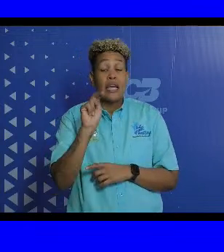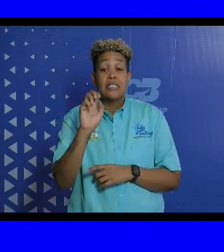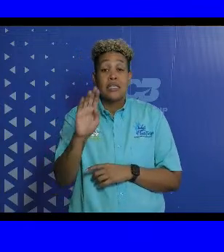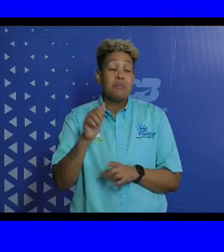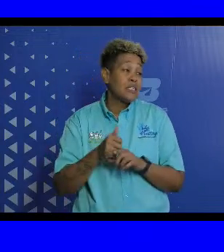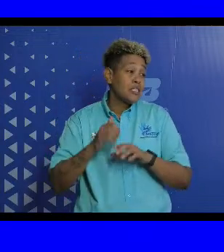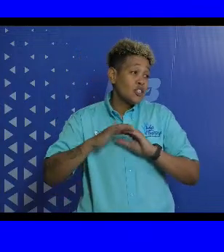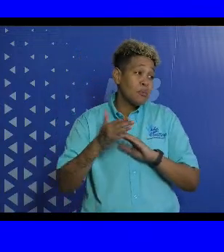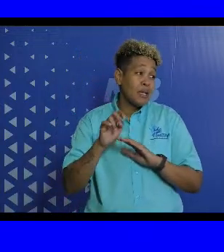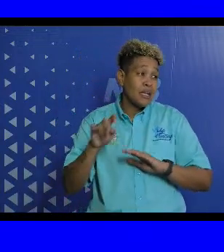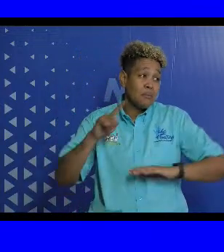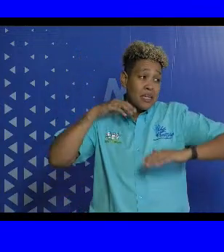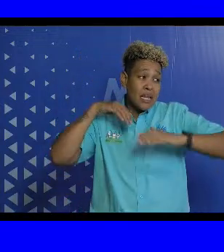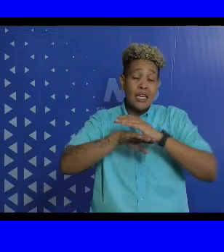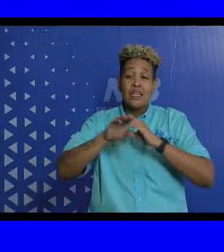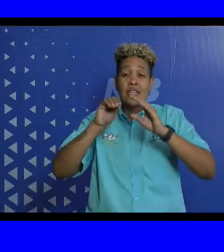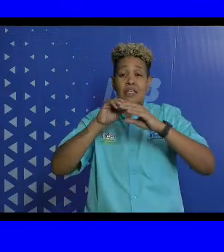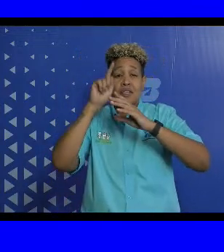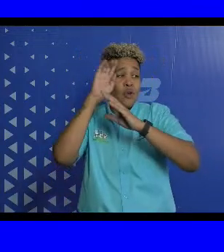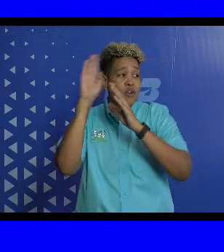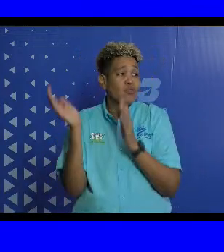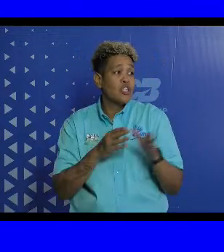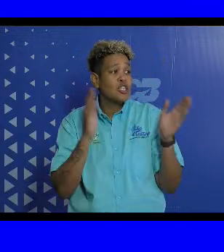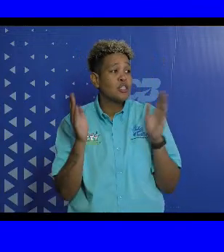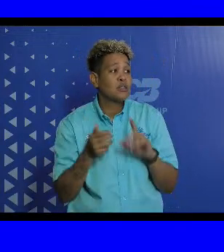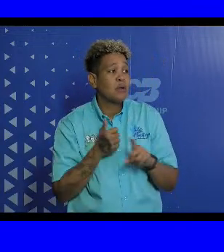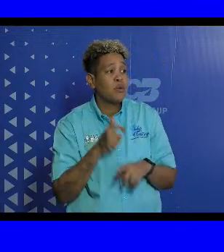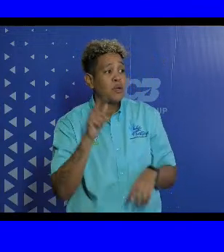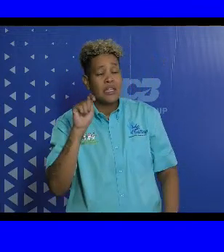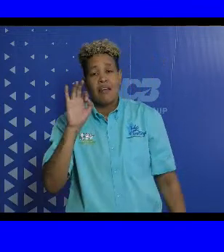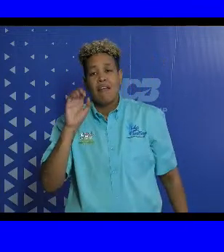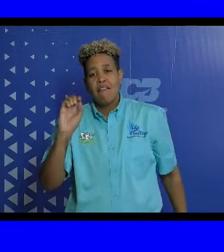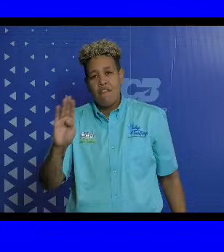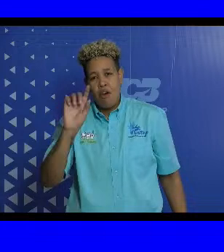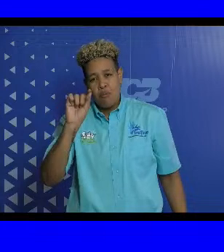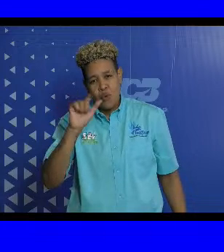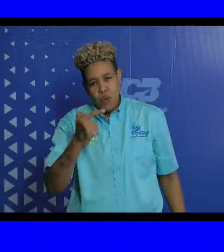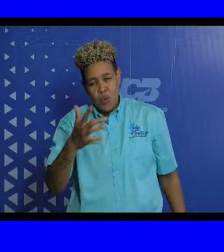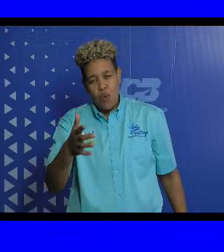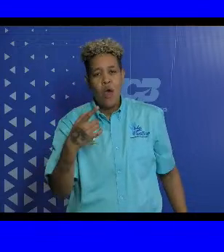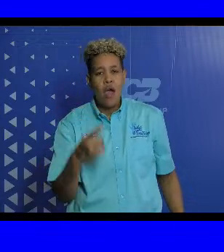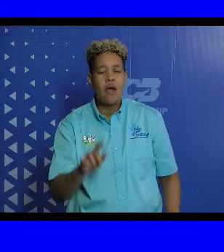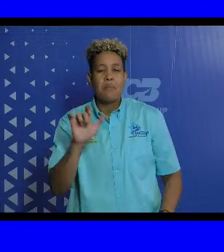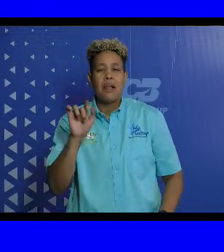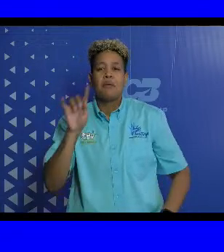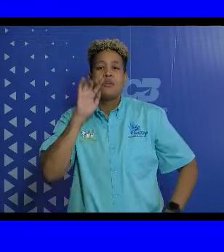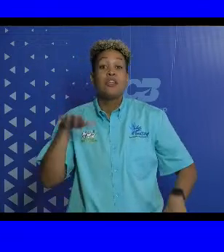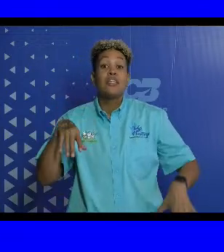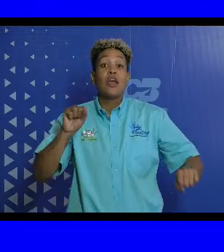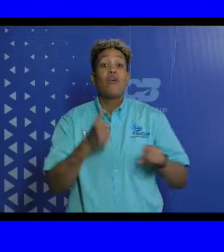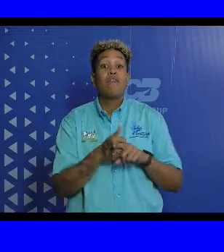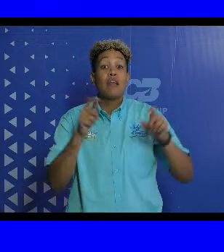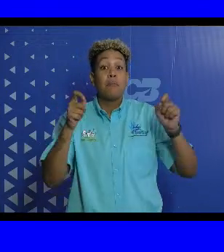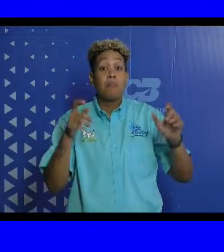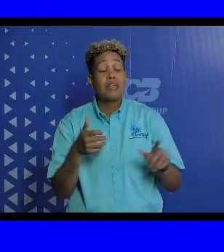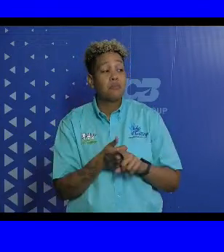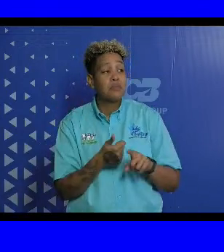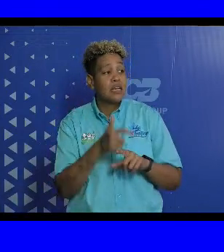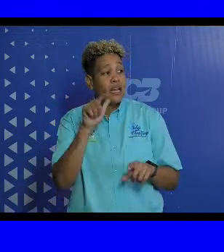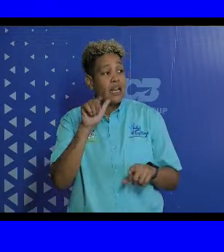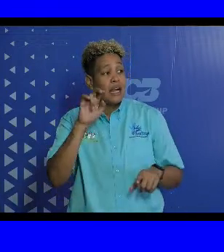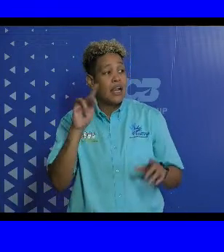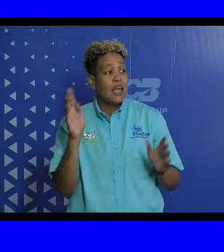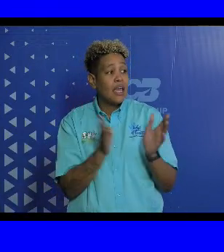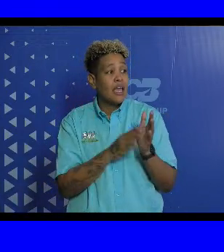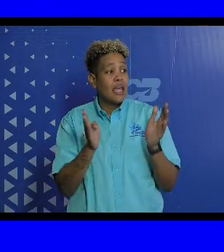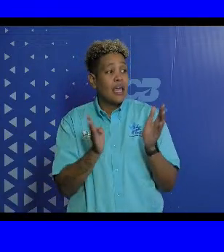Commercial Bank Jamaica Limited entered into an arrangement with TFOB 2021 Limited to take over the management of the Link